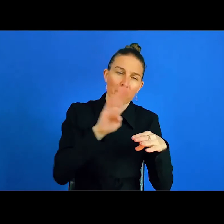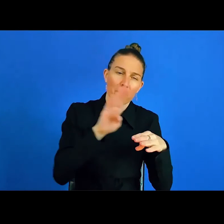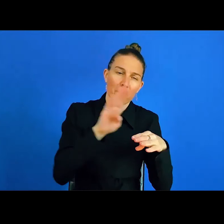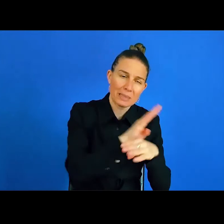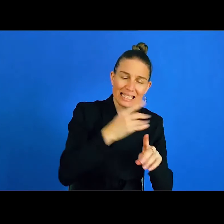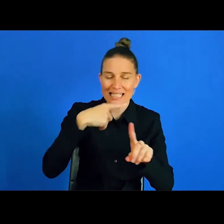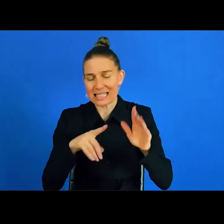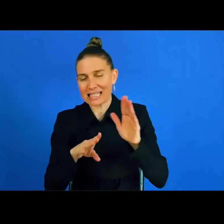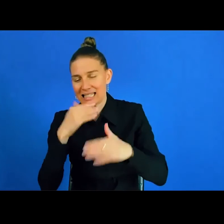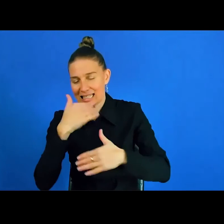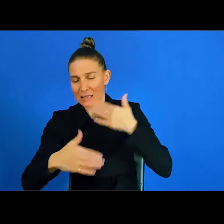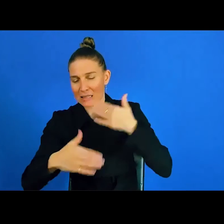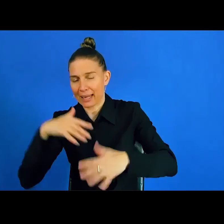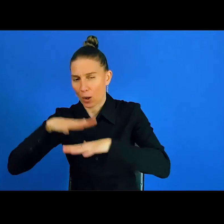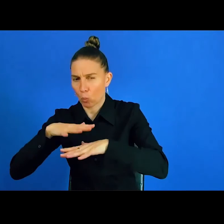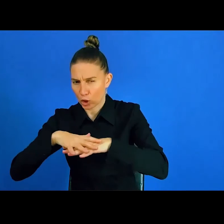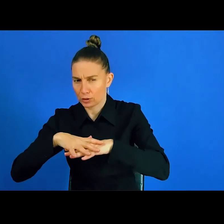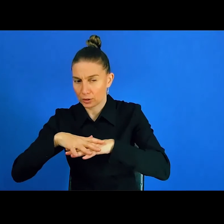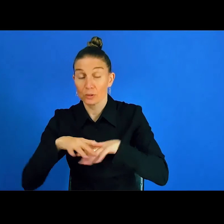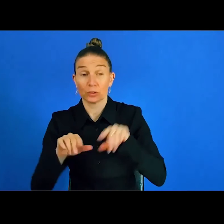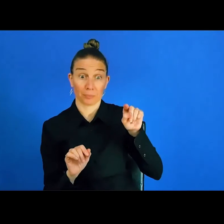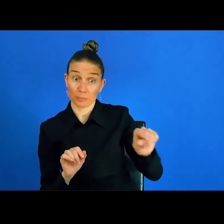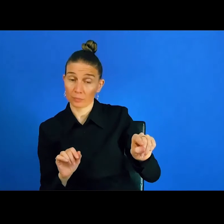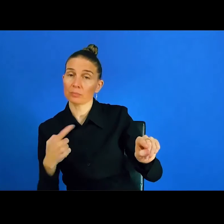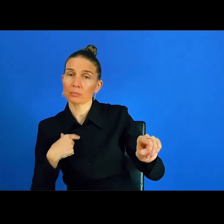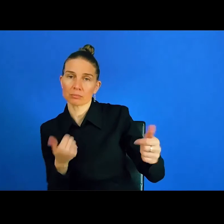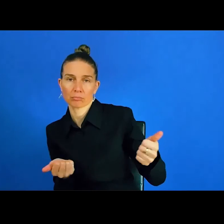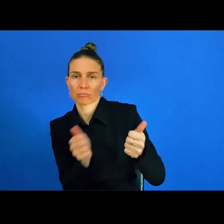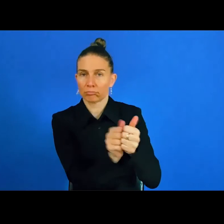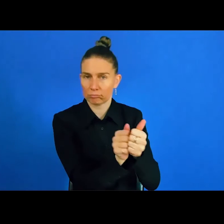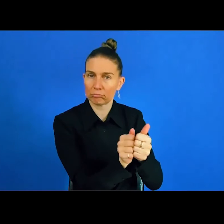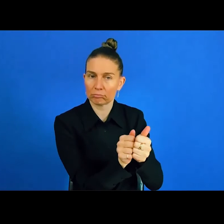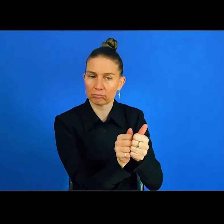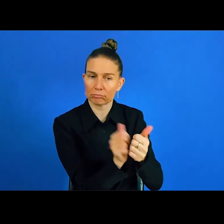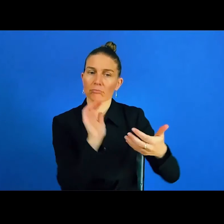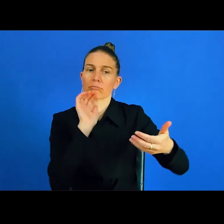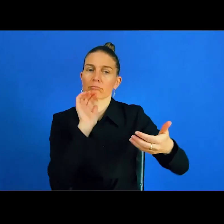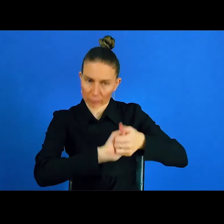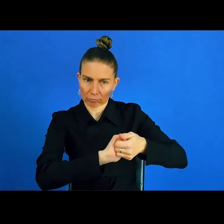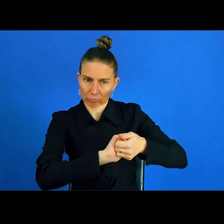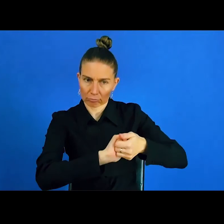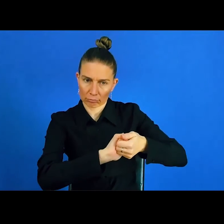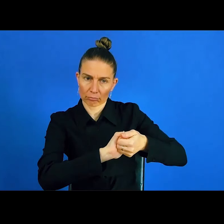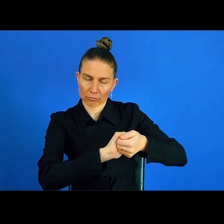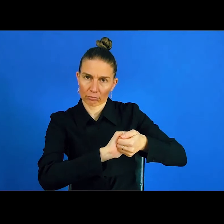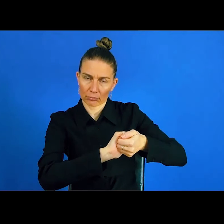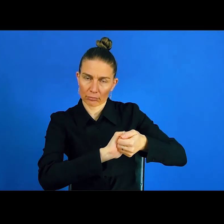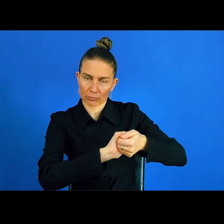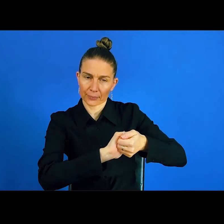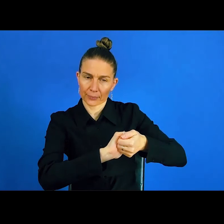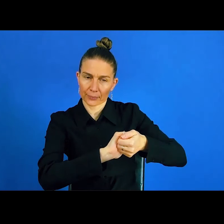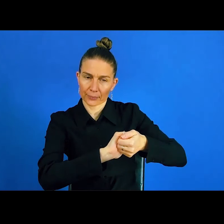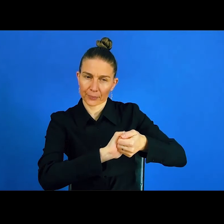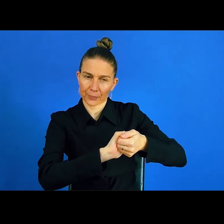Network. And we are partnering with them to actually try to, number one, is